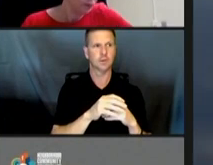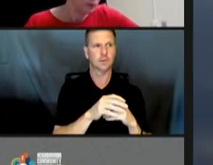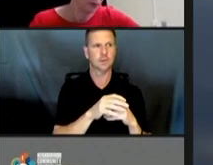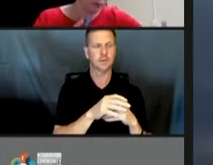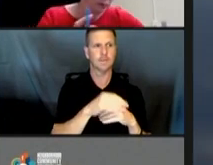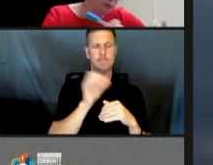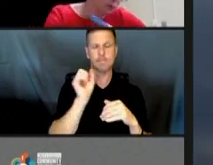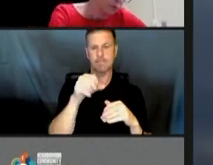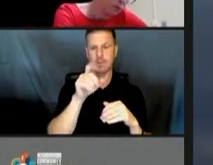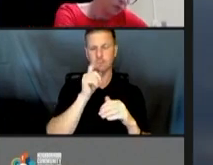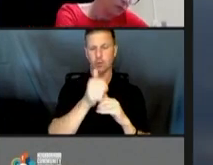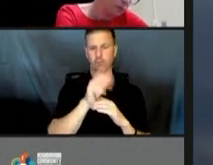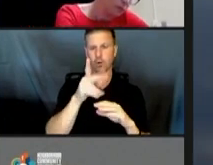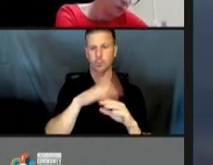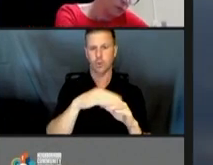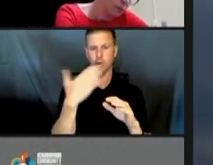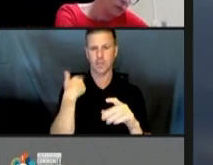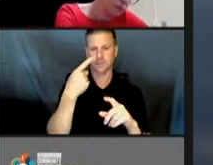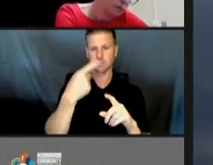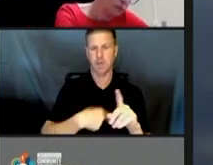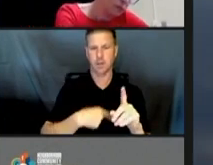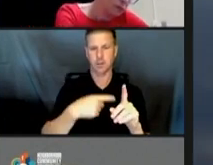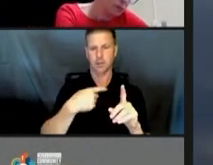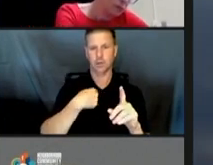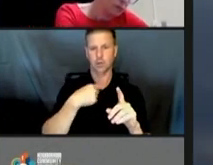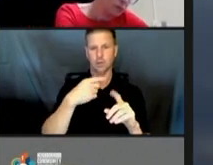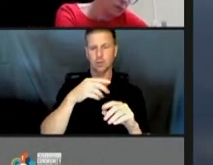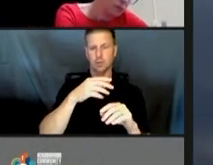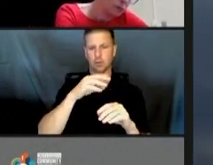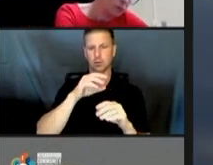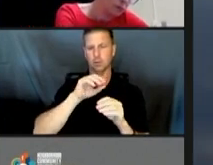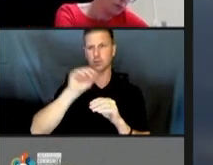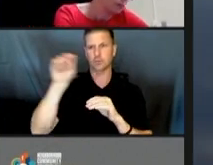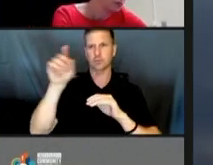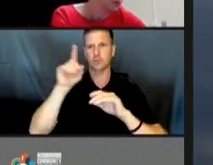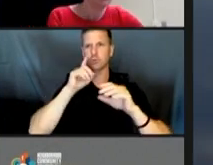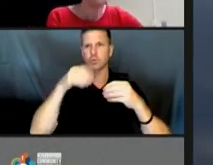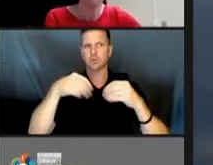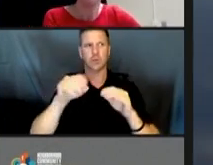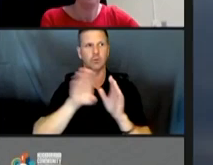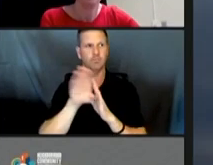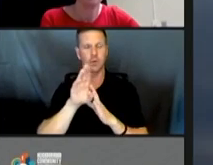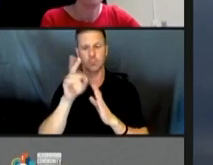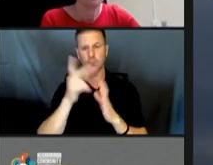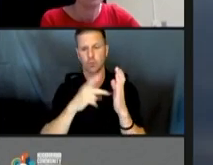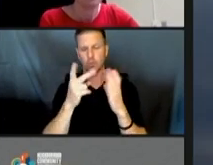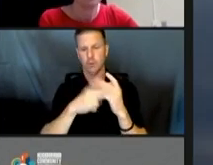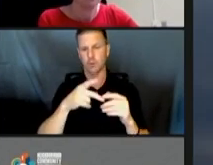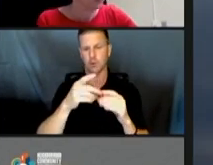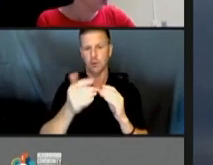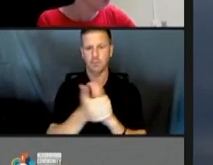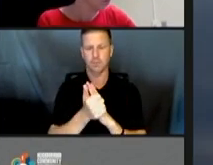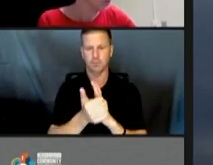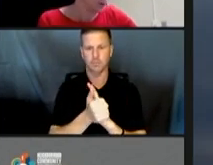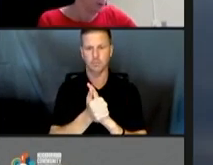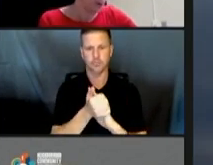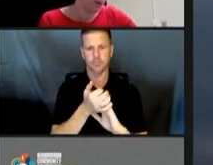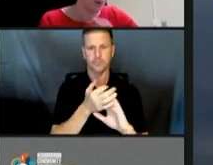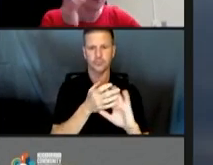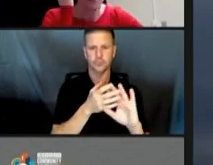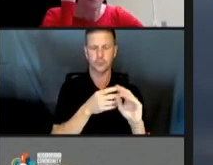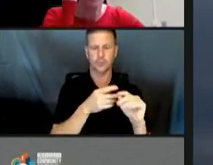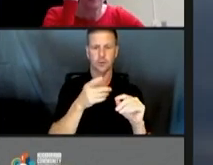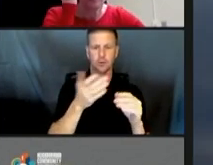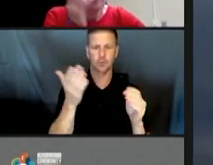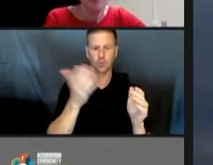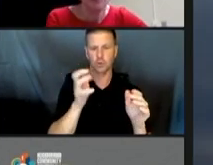So following up on last month where we tabled the discussion on the for sale development program amendments, bringing it